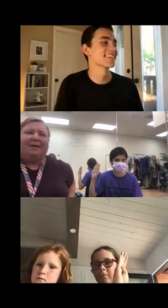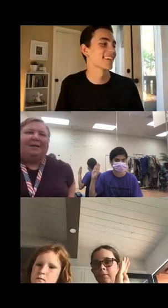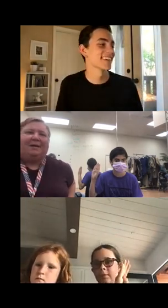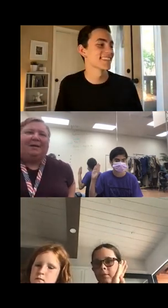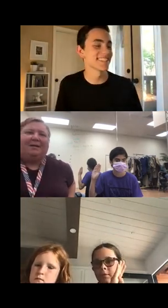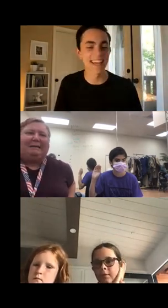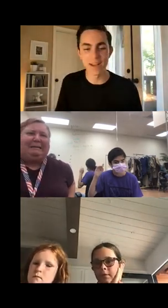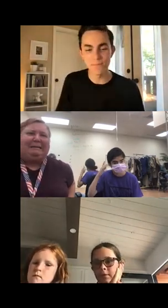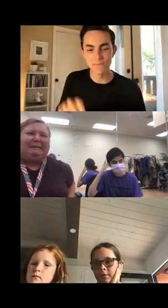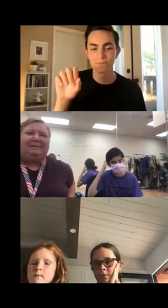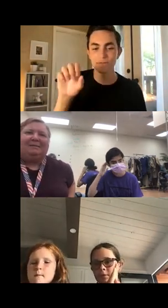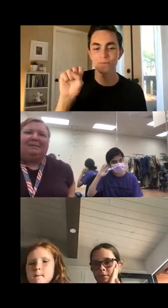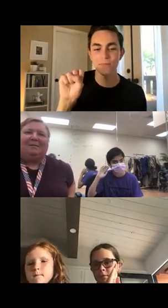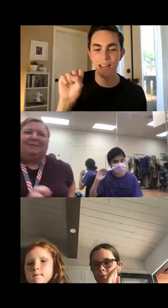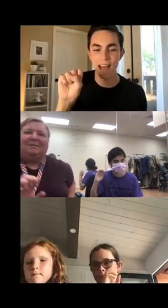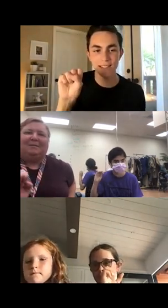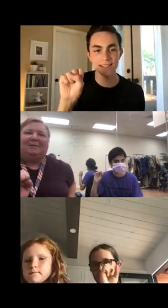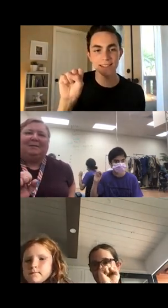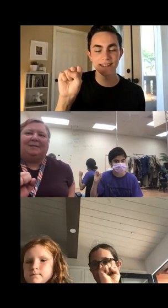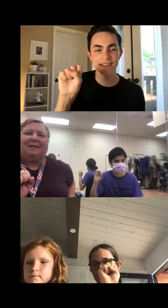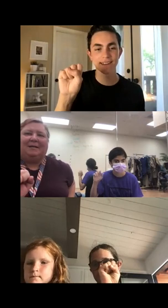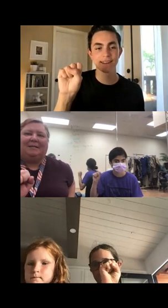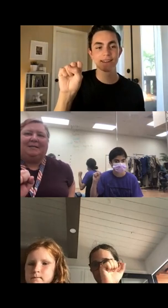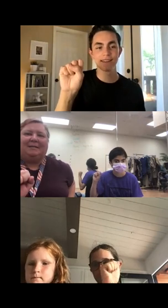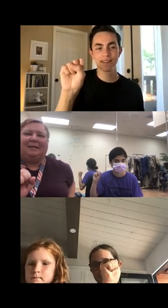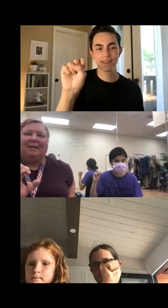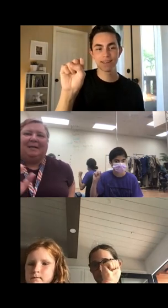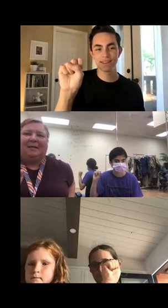guys. Sam. S.